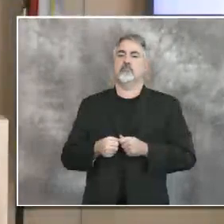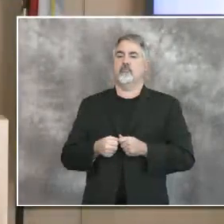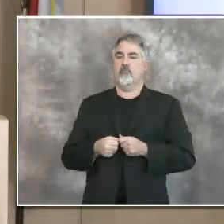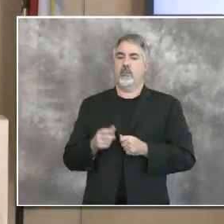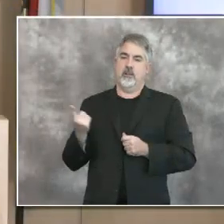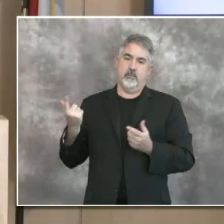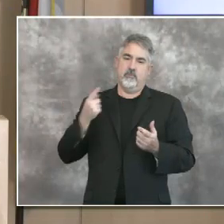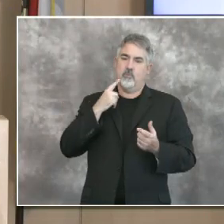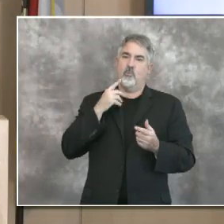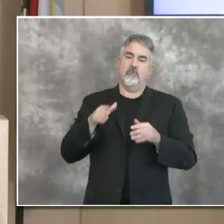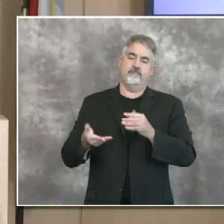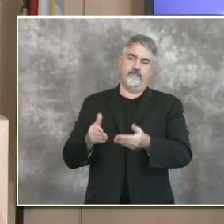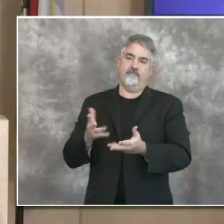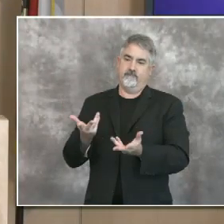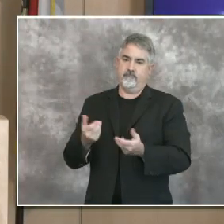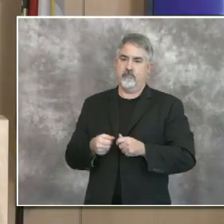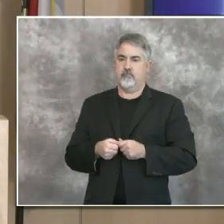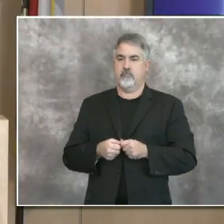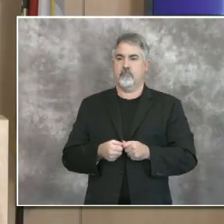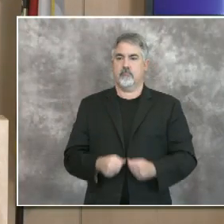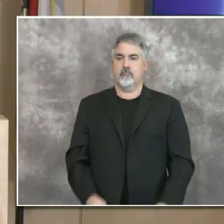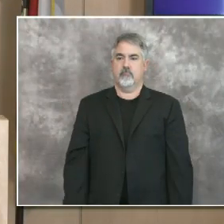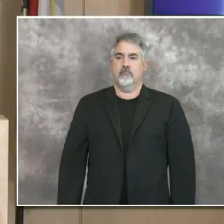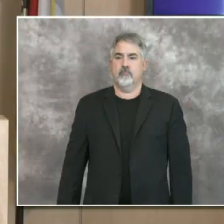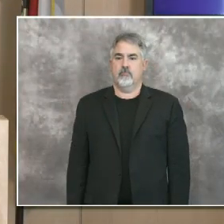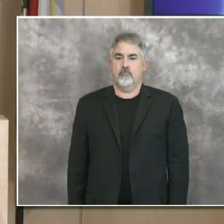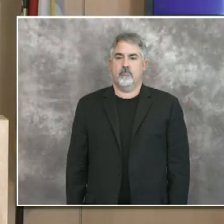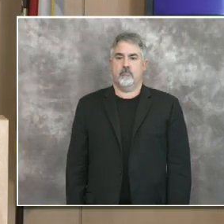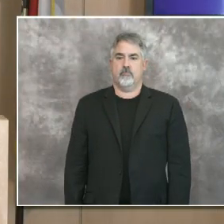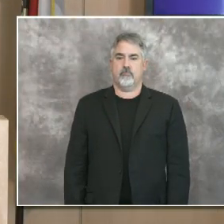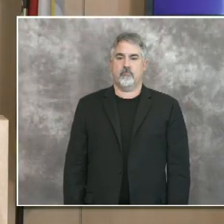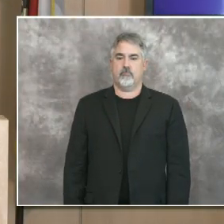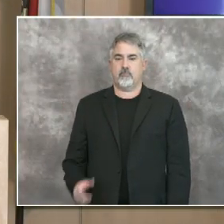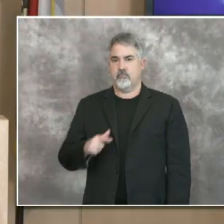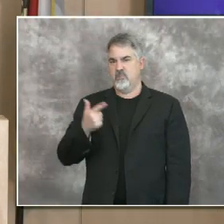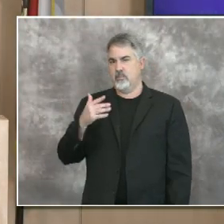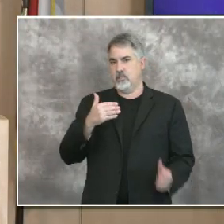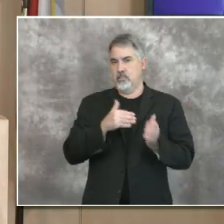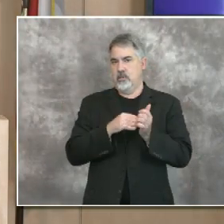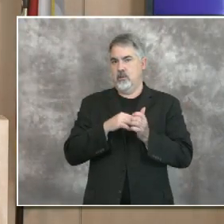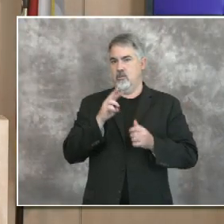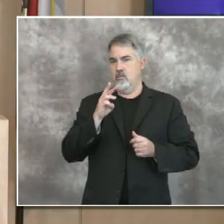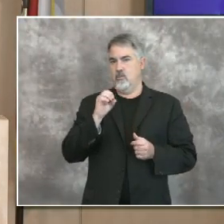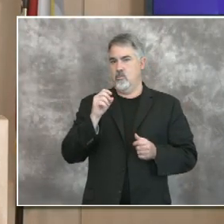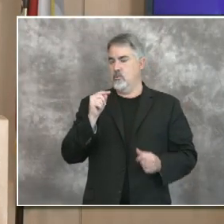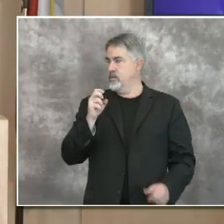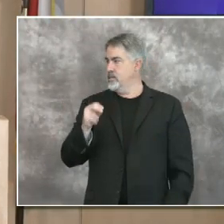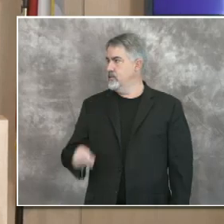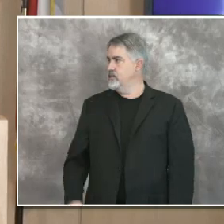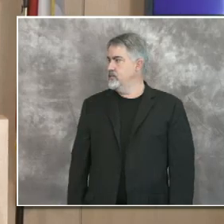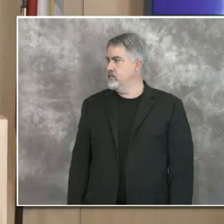my report, and I will turn it over to Dr. Wilma Wooten for her Public Health Officer's report.